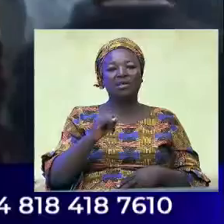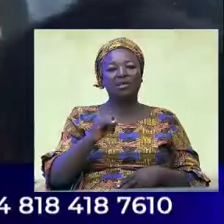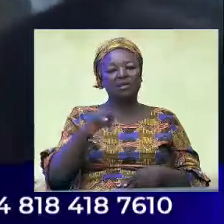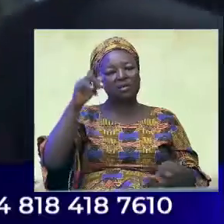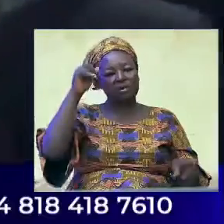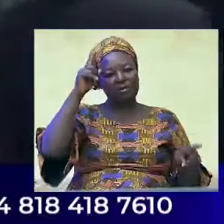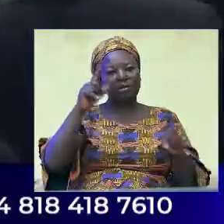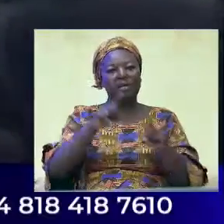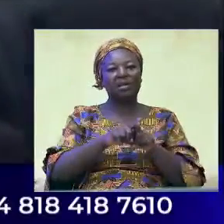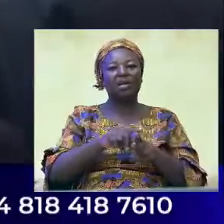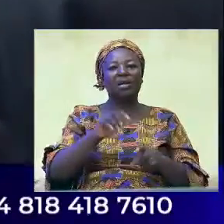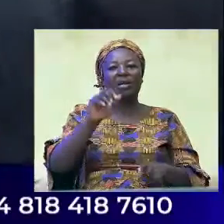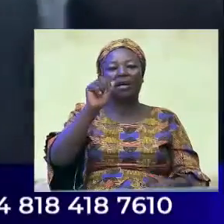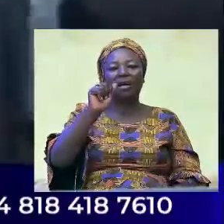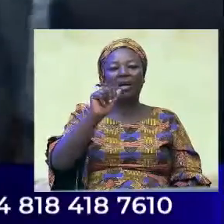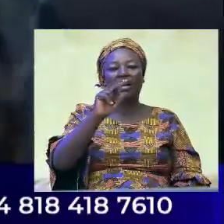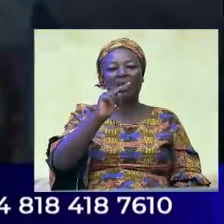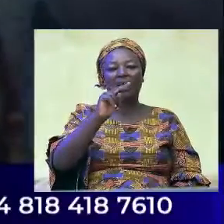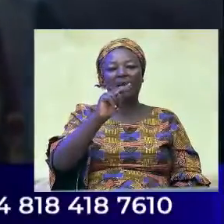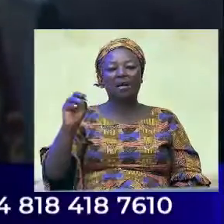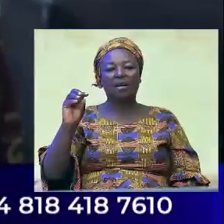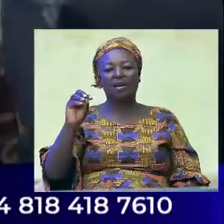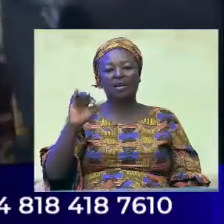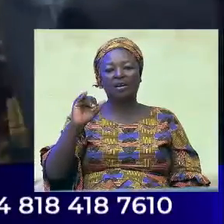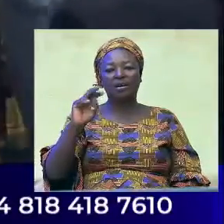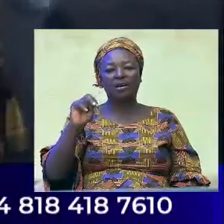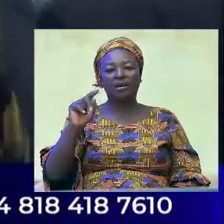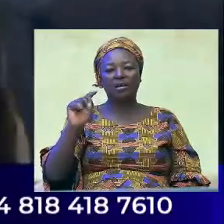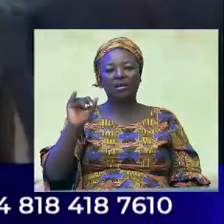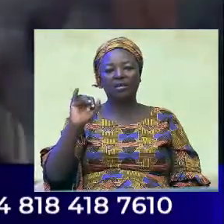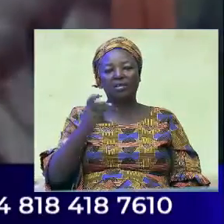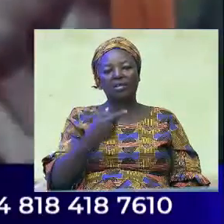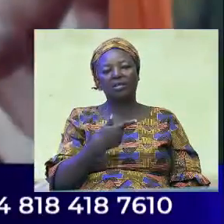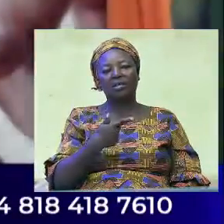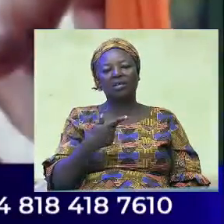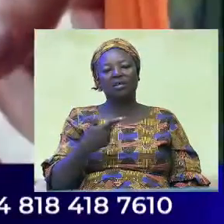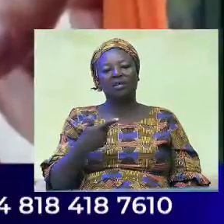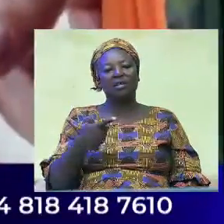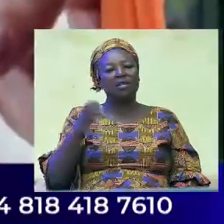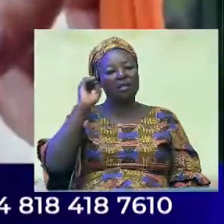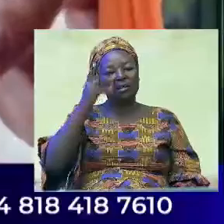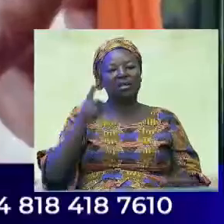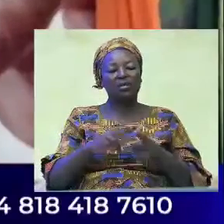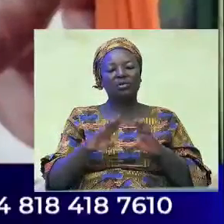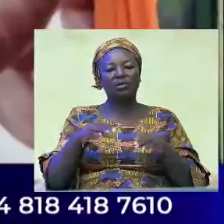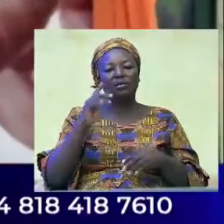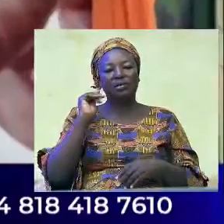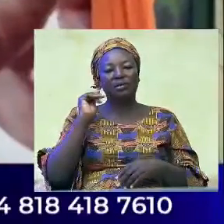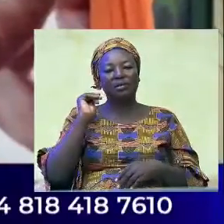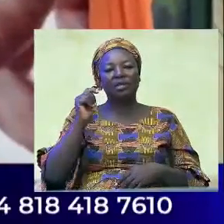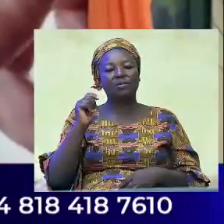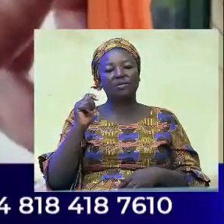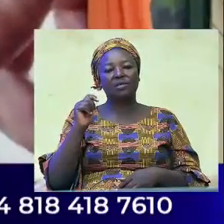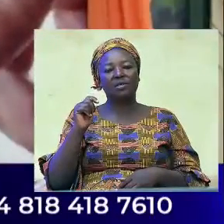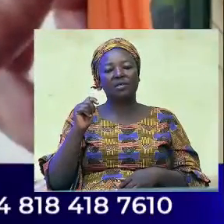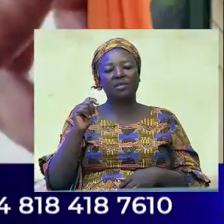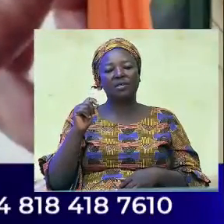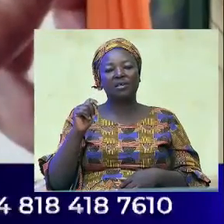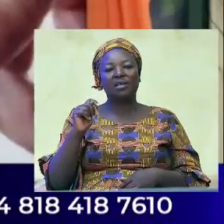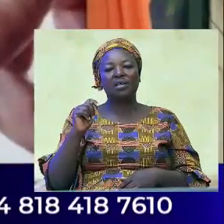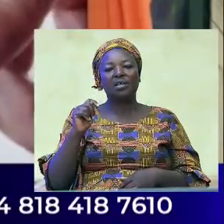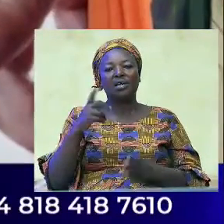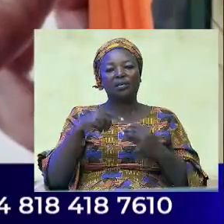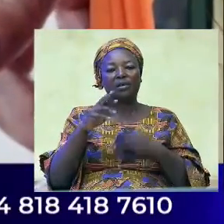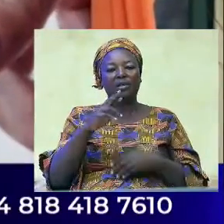Brother Anointing, all the way from Kogi State, Ankpa region. I'm here to testify the goodness of God upon